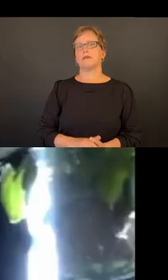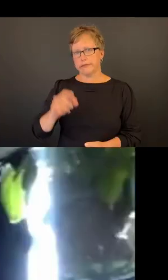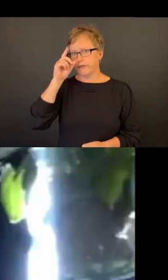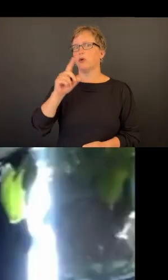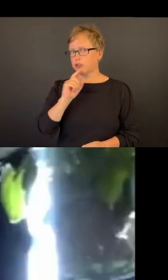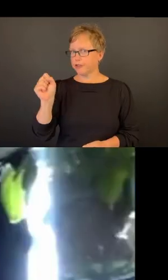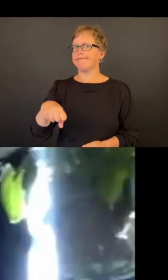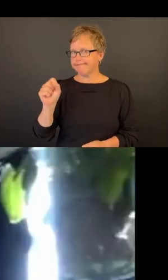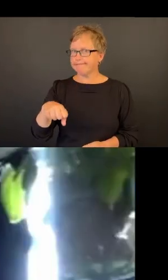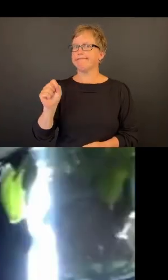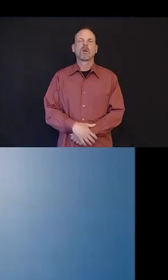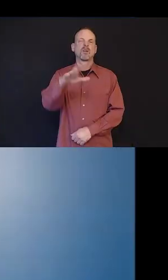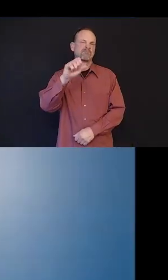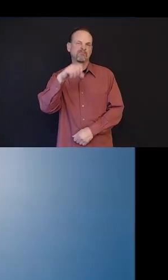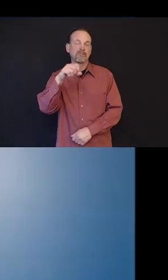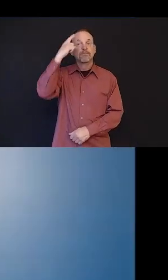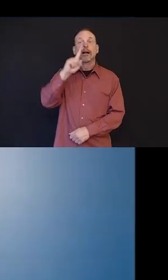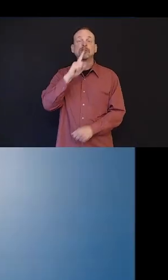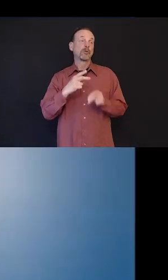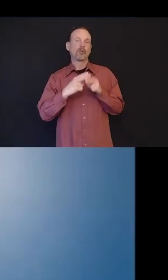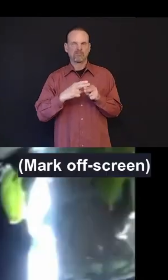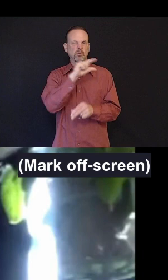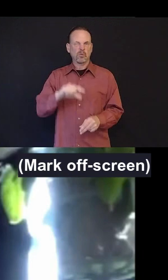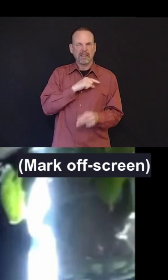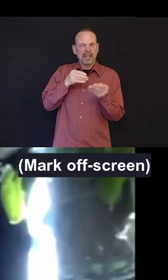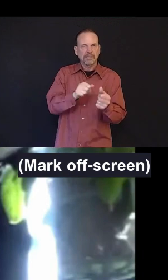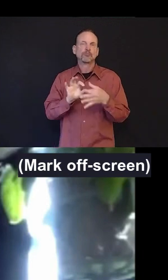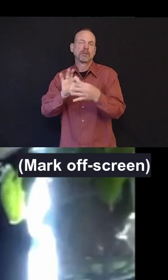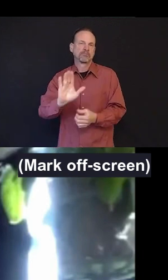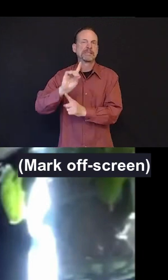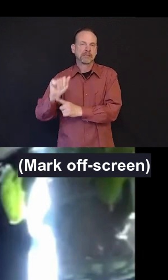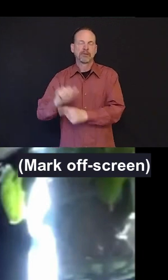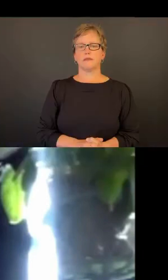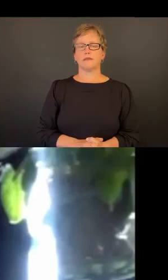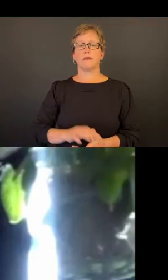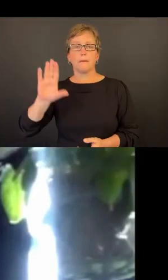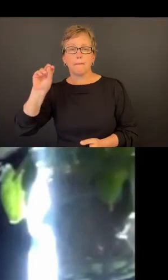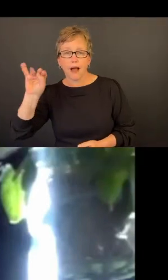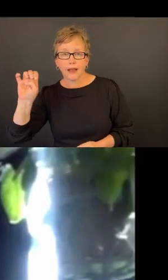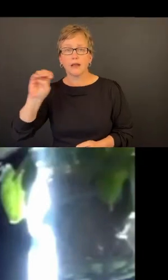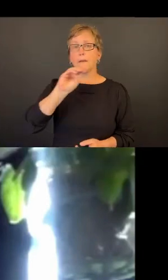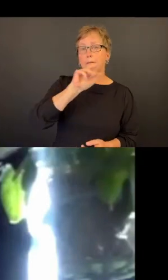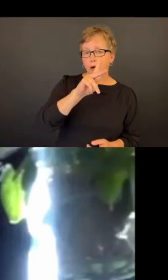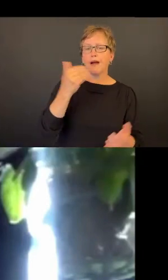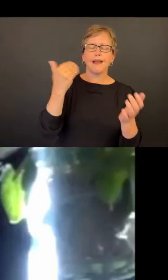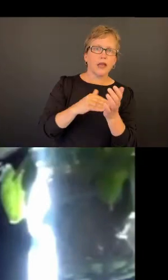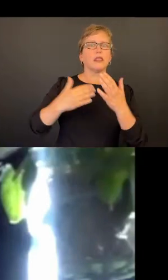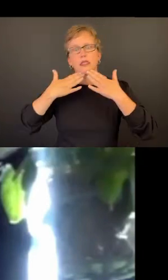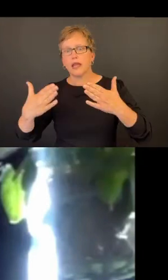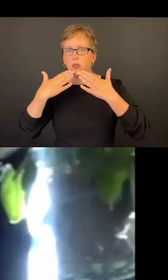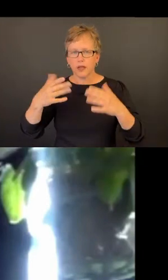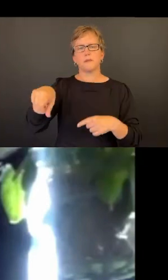Yes. Definitely. Definitely a qualified disability expense. Okay. Well, again, thank you to Bonnie and